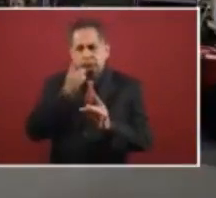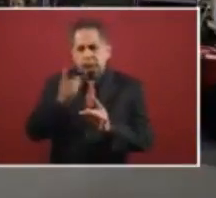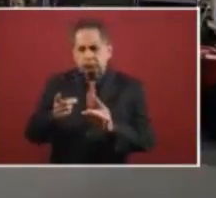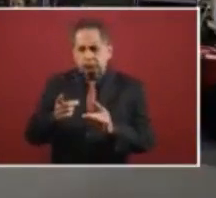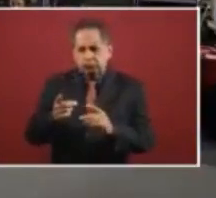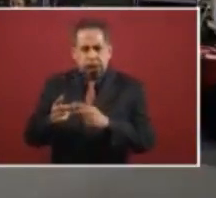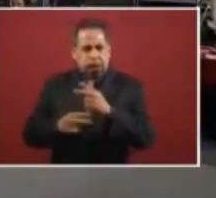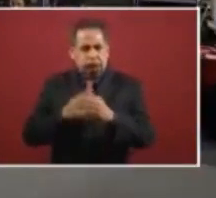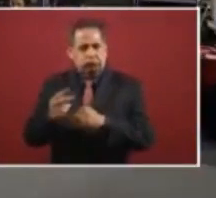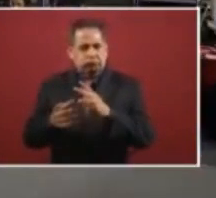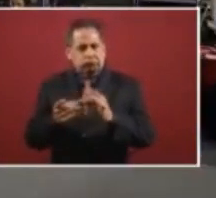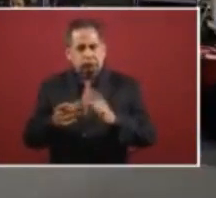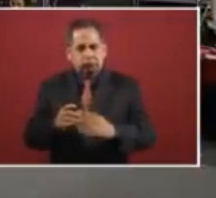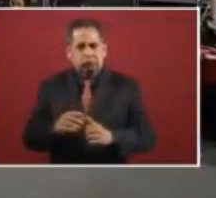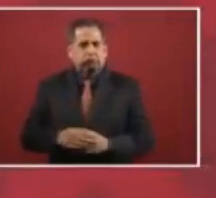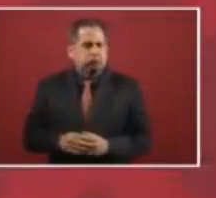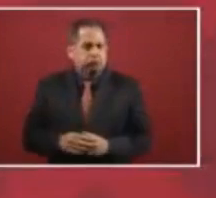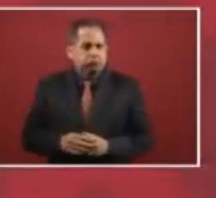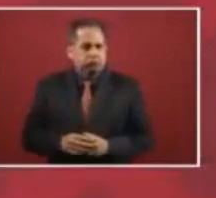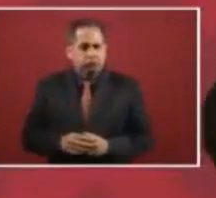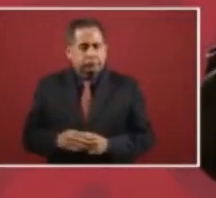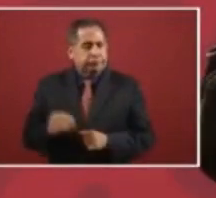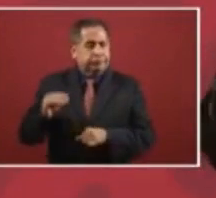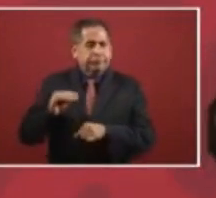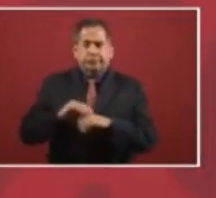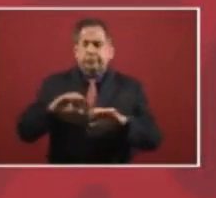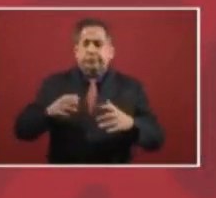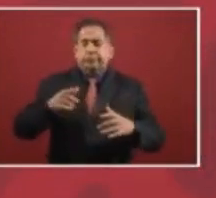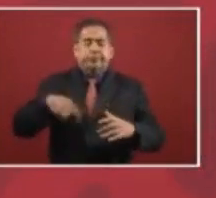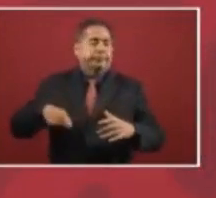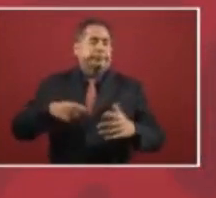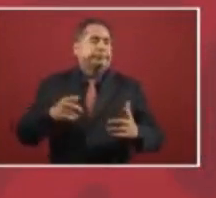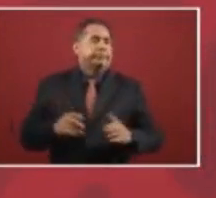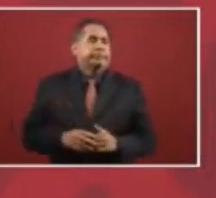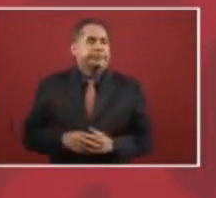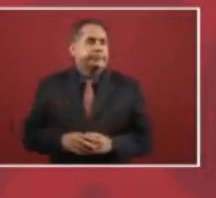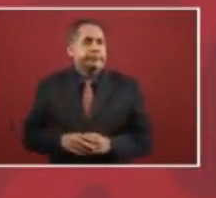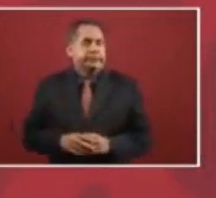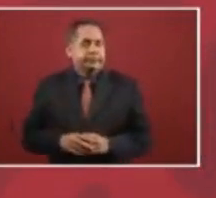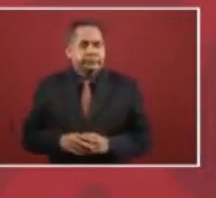And I also want to tell you that we are going to put